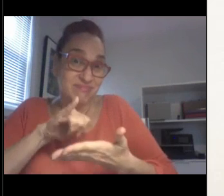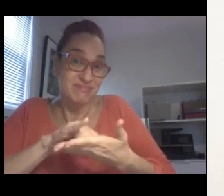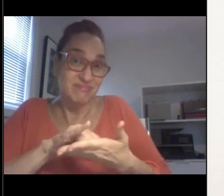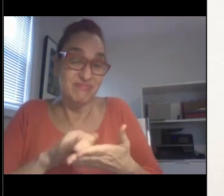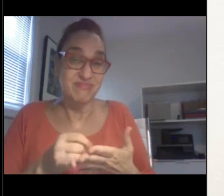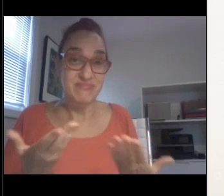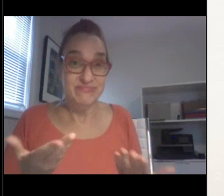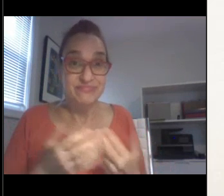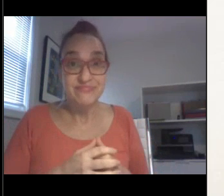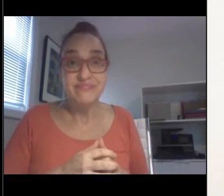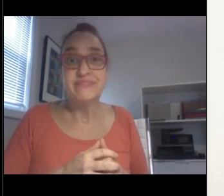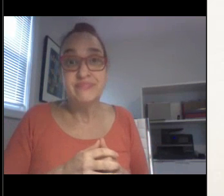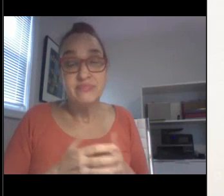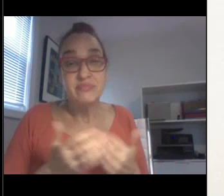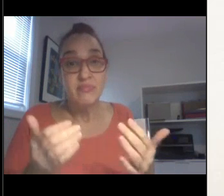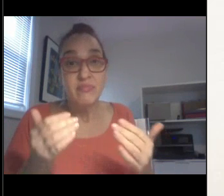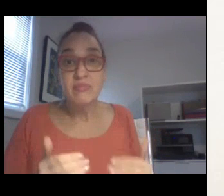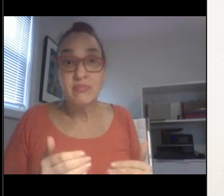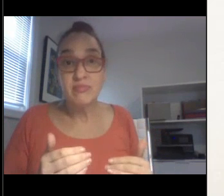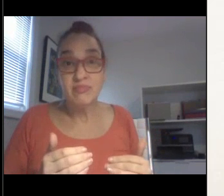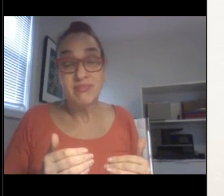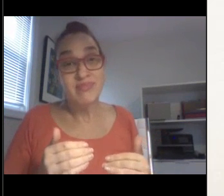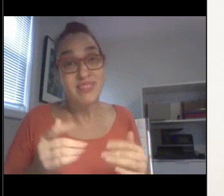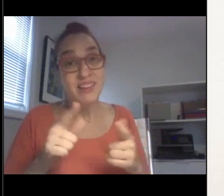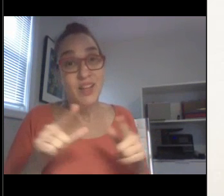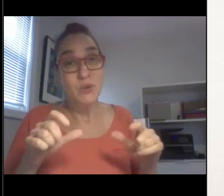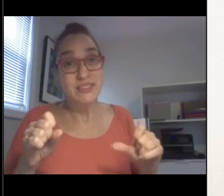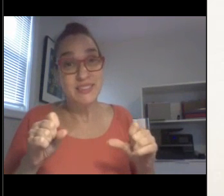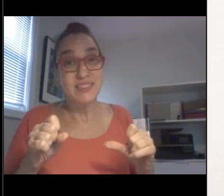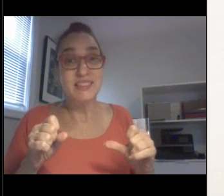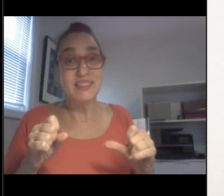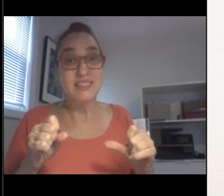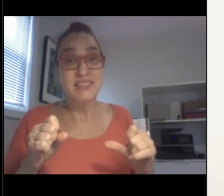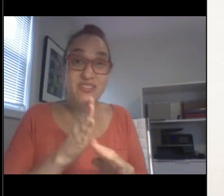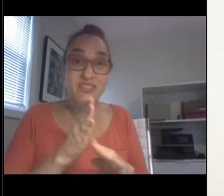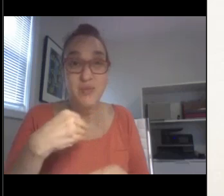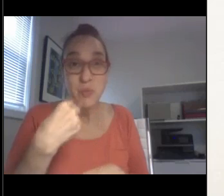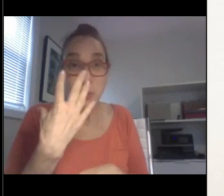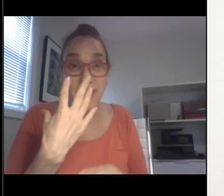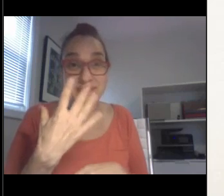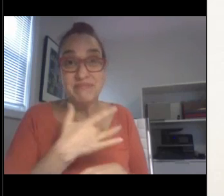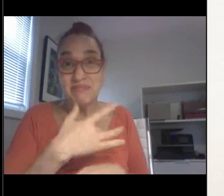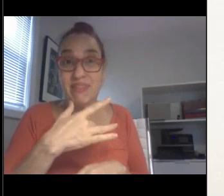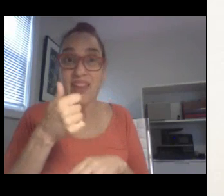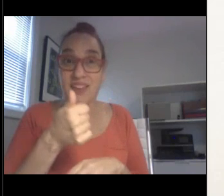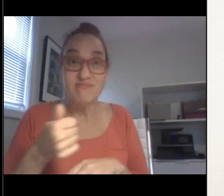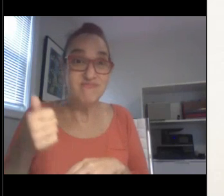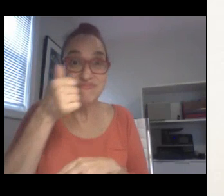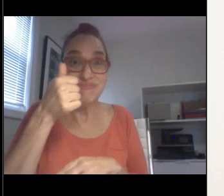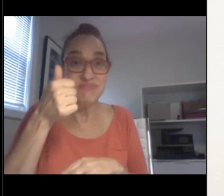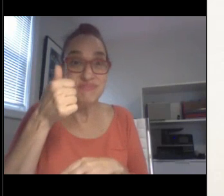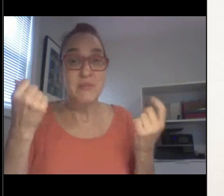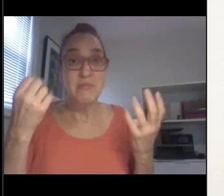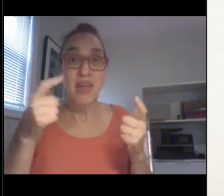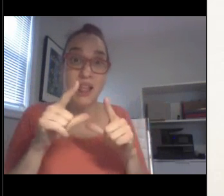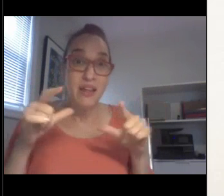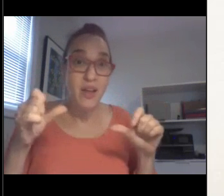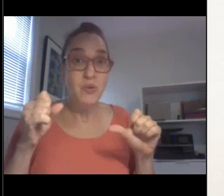So linguistics is pretty white, yeah? Which is to say that many linguists are white.